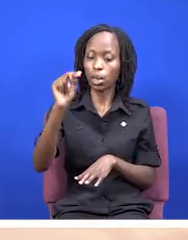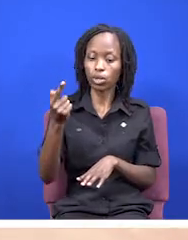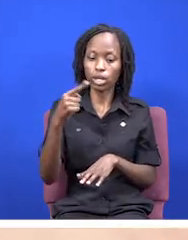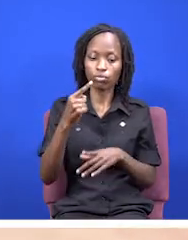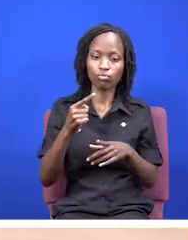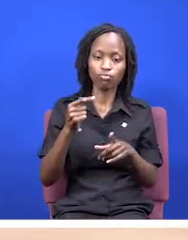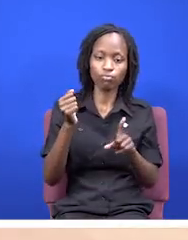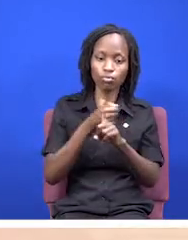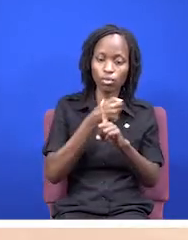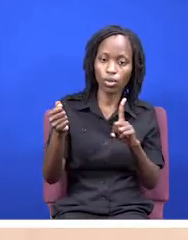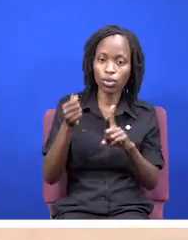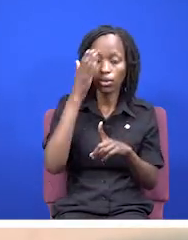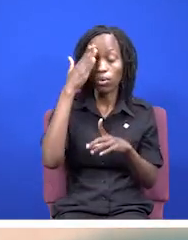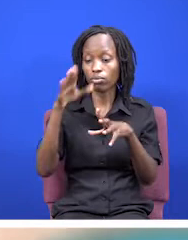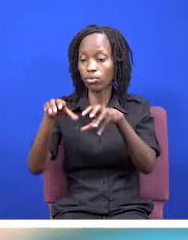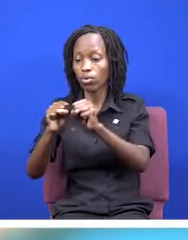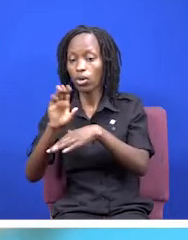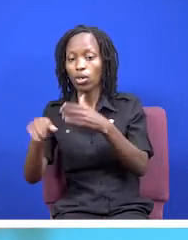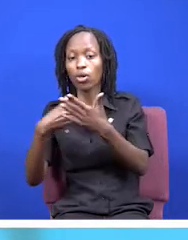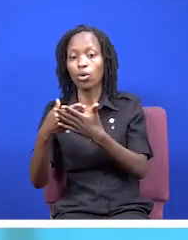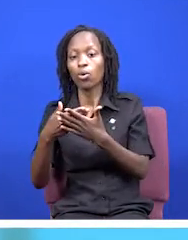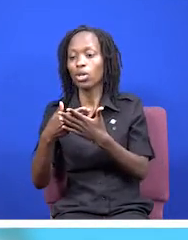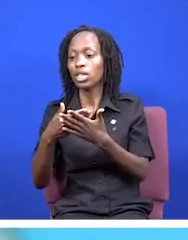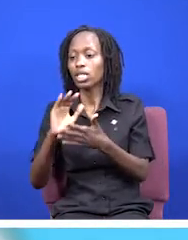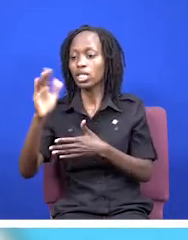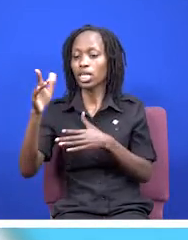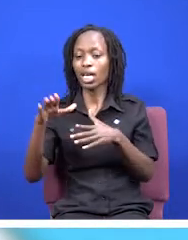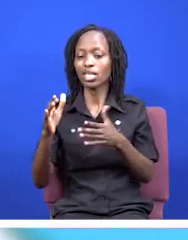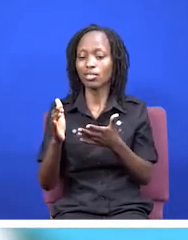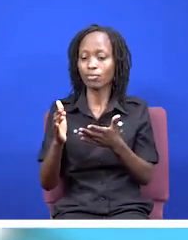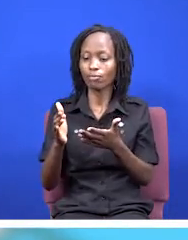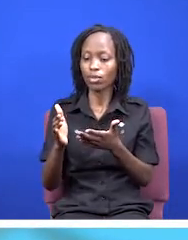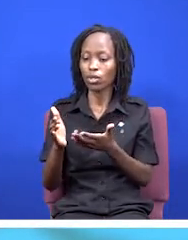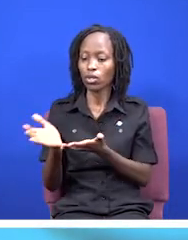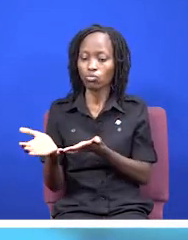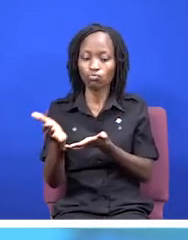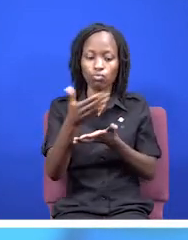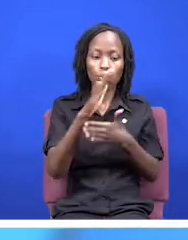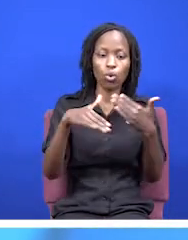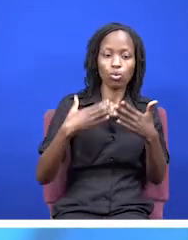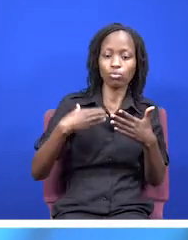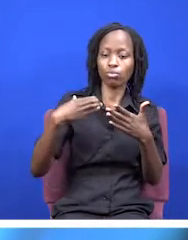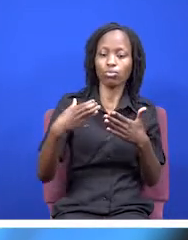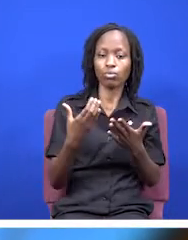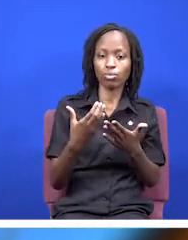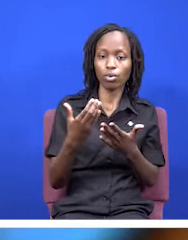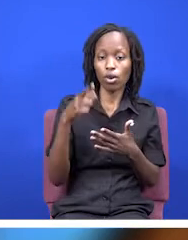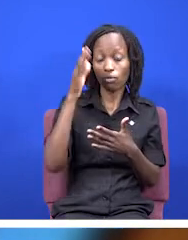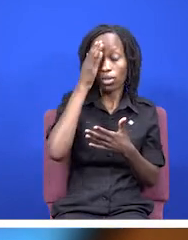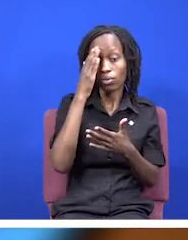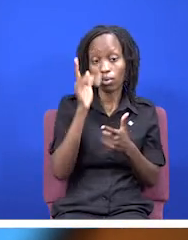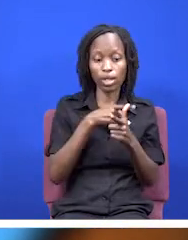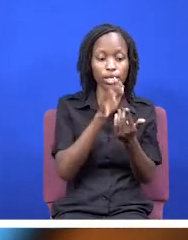King Nebuchadnezzar conquered the holy city and took many sacred objects from the temple and took them home with him to add to the treasures